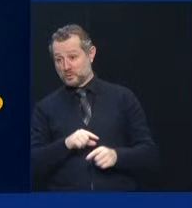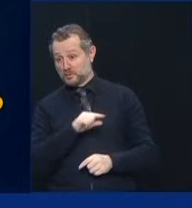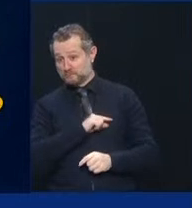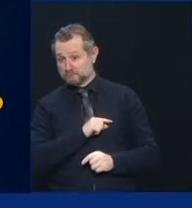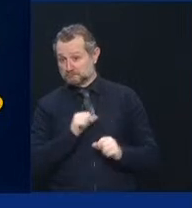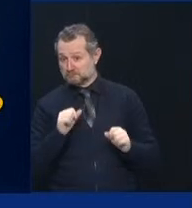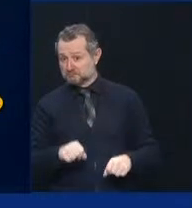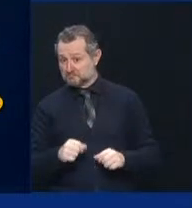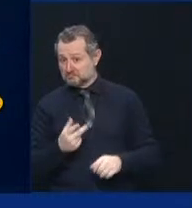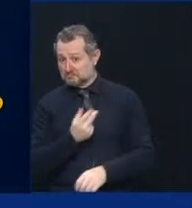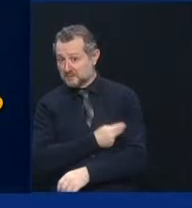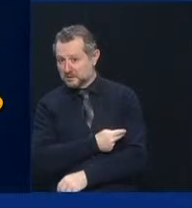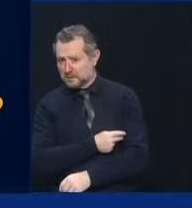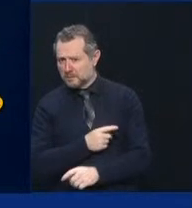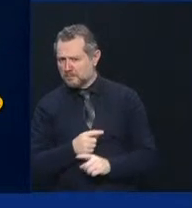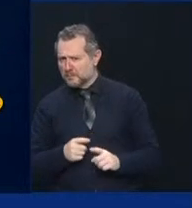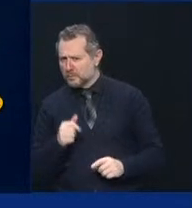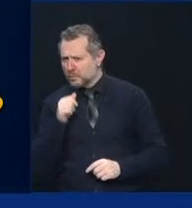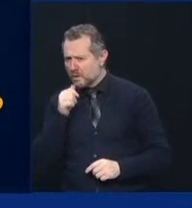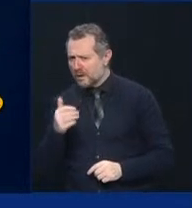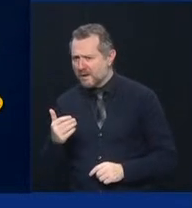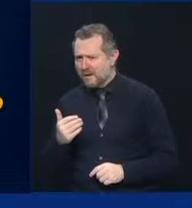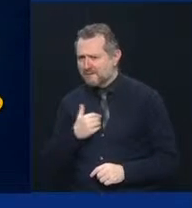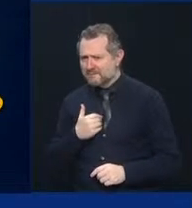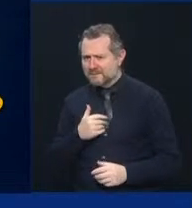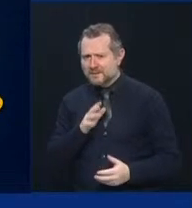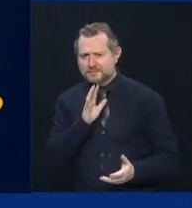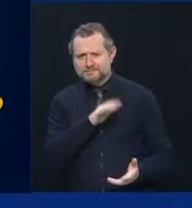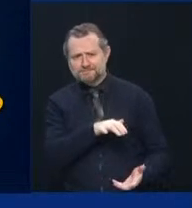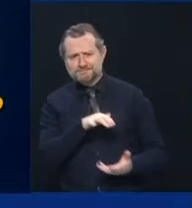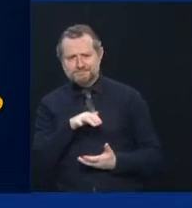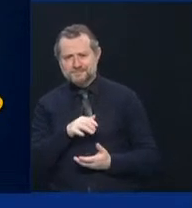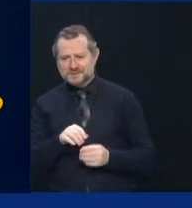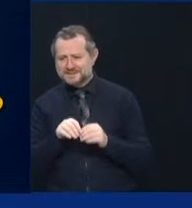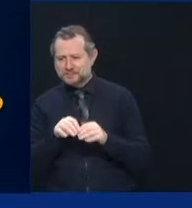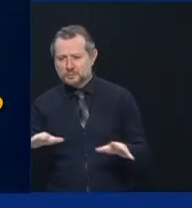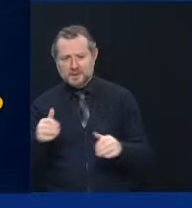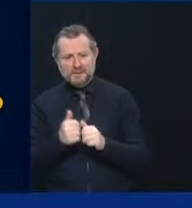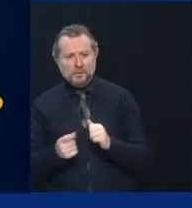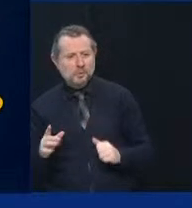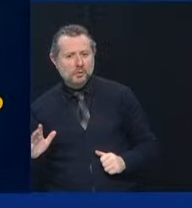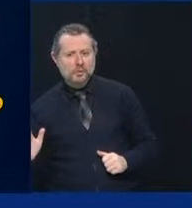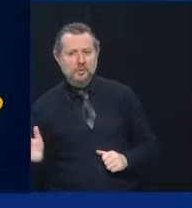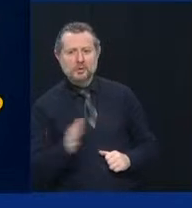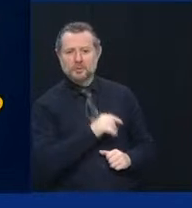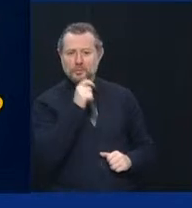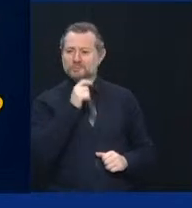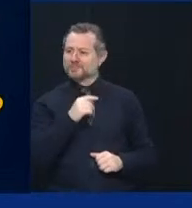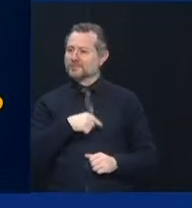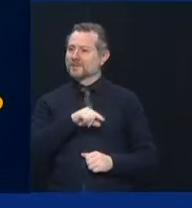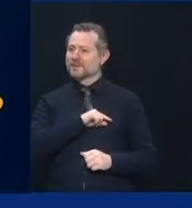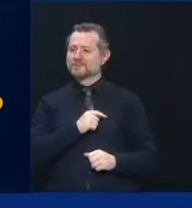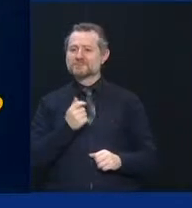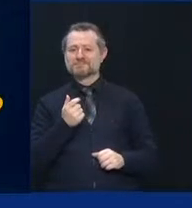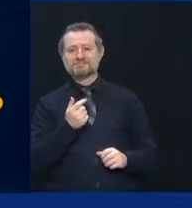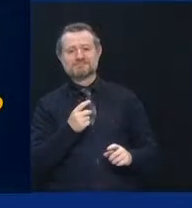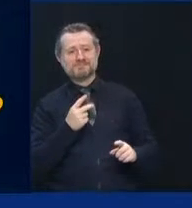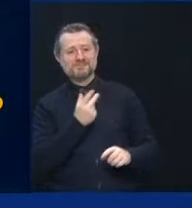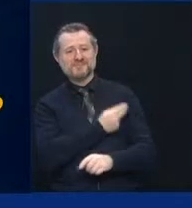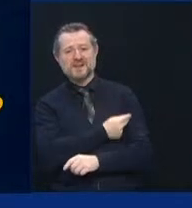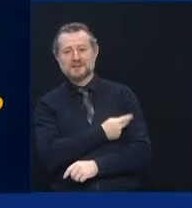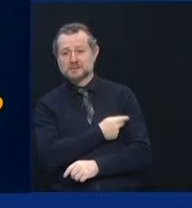we don't have the supply to get to everyone who's eligible, and we wouldn't for